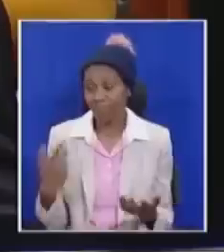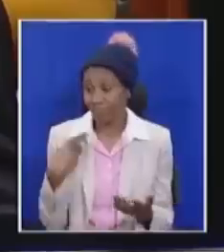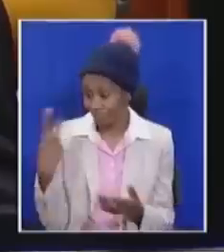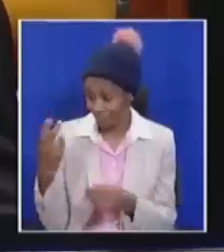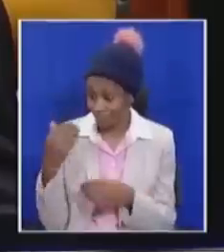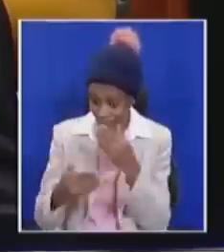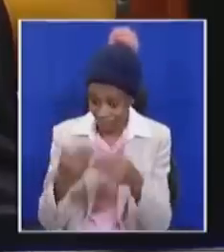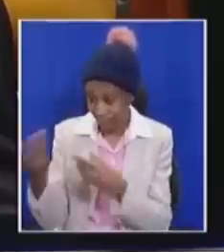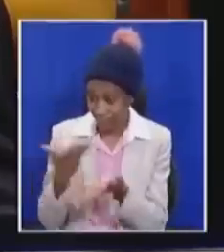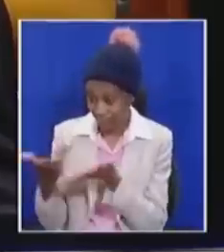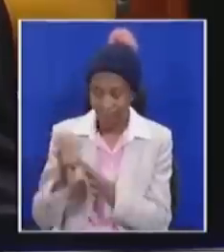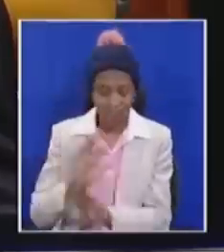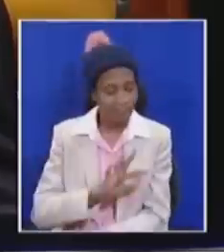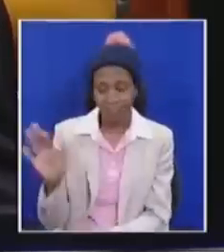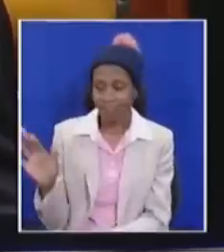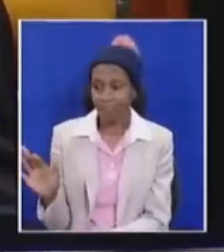us.